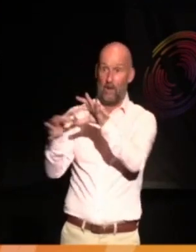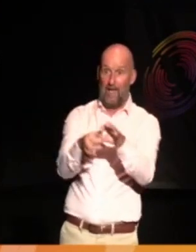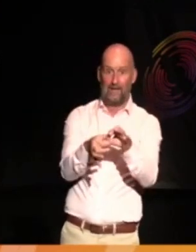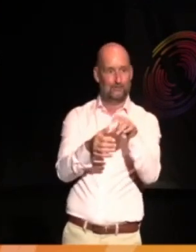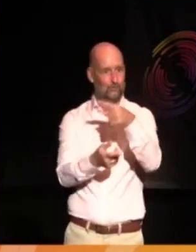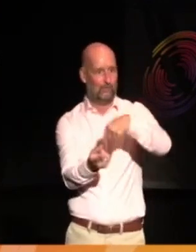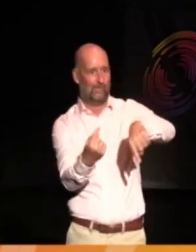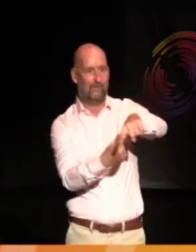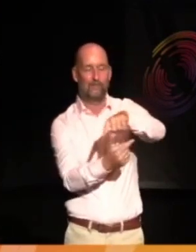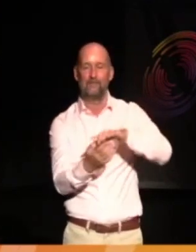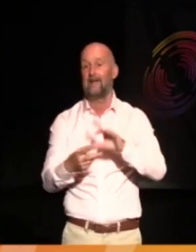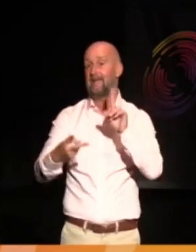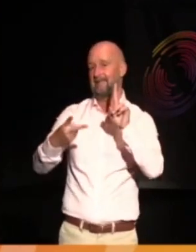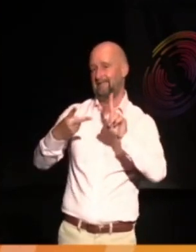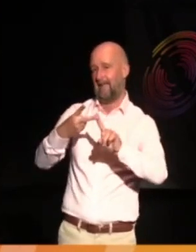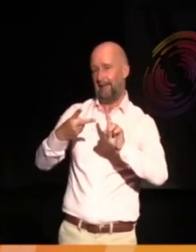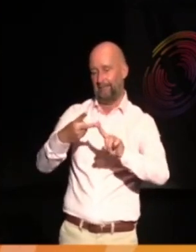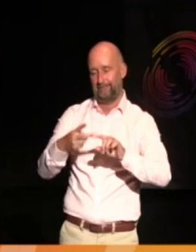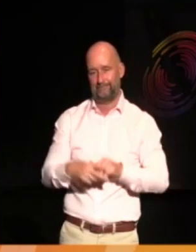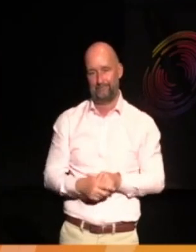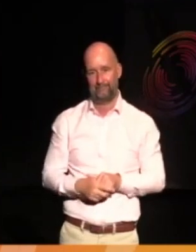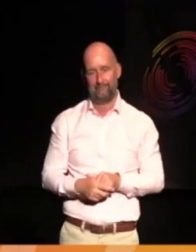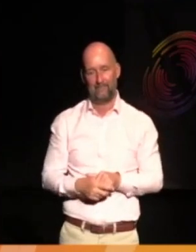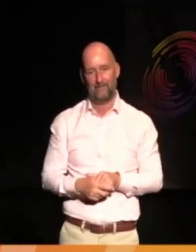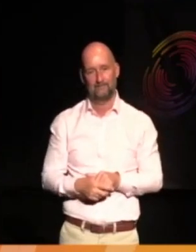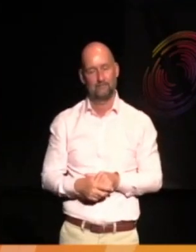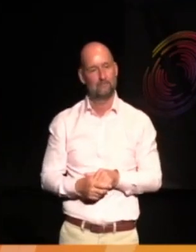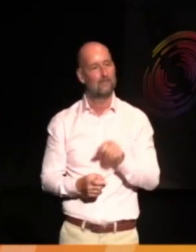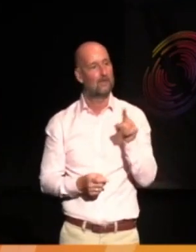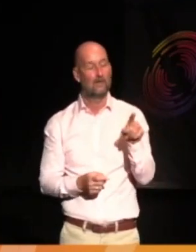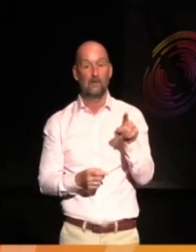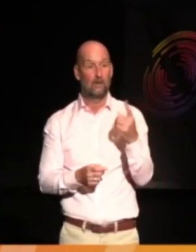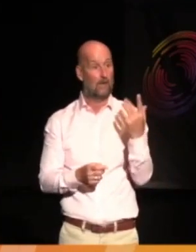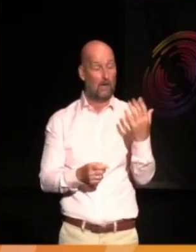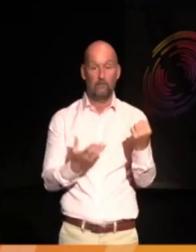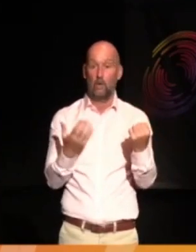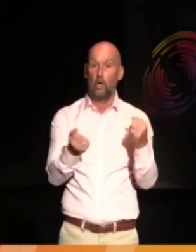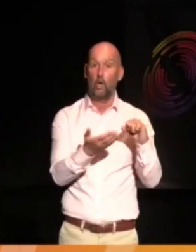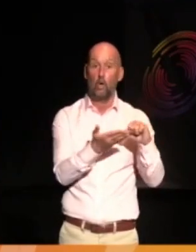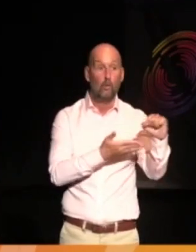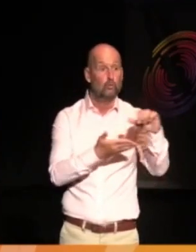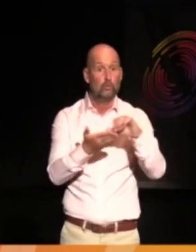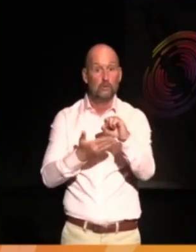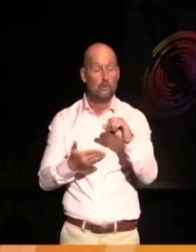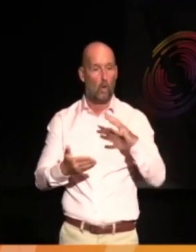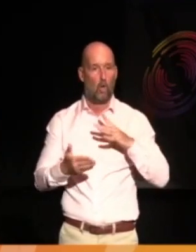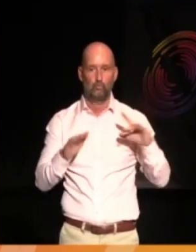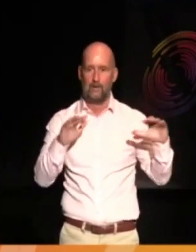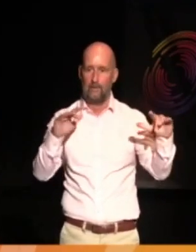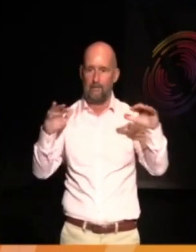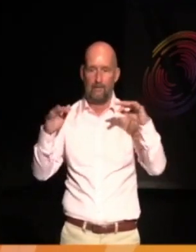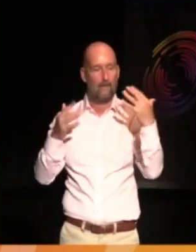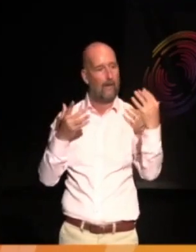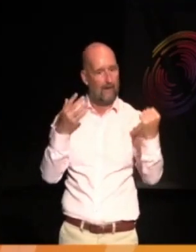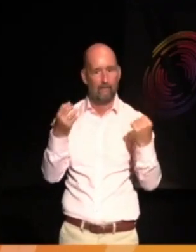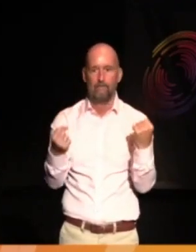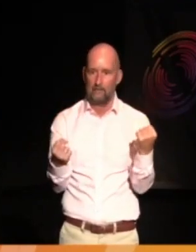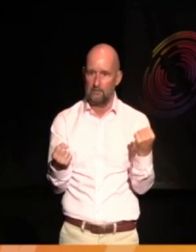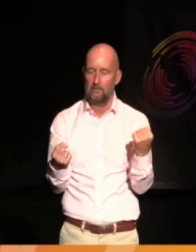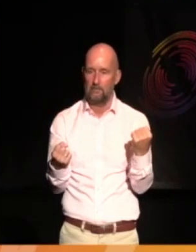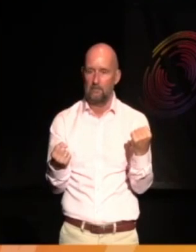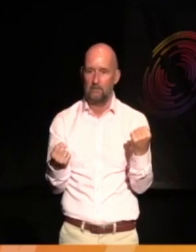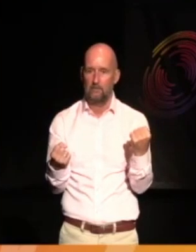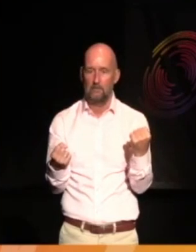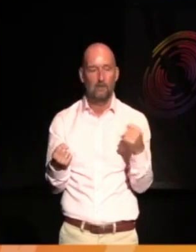thing. The second thing would be to draw on the cultures that exist. That